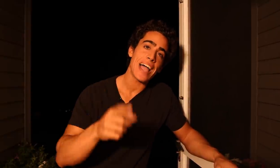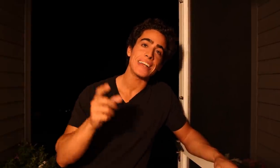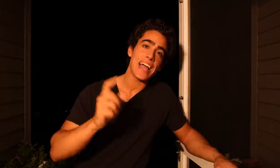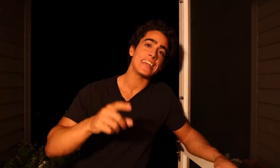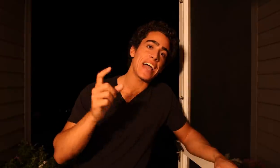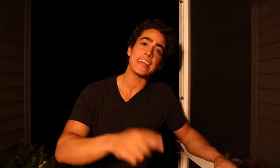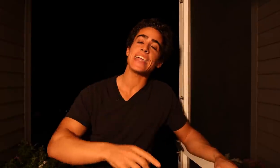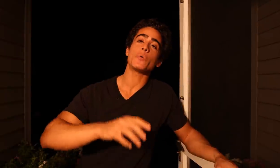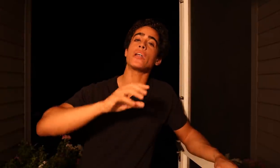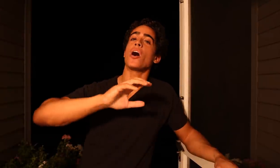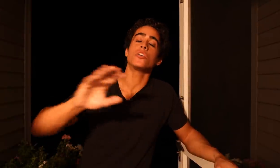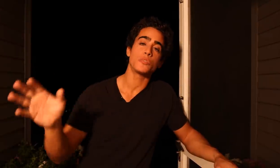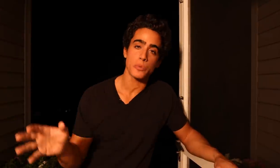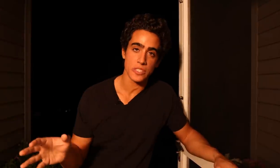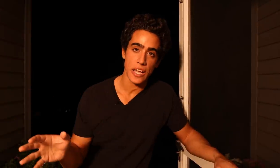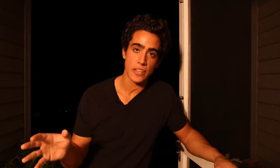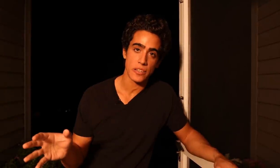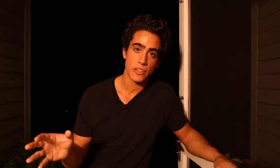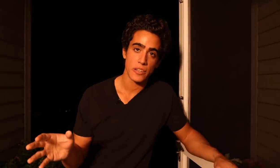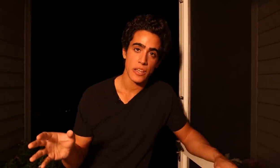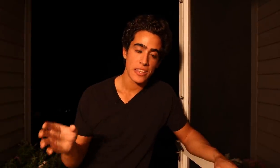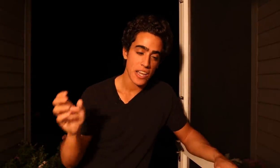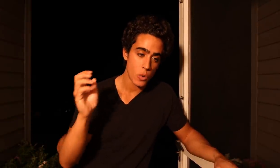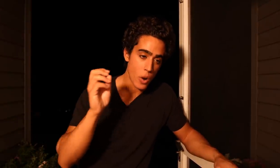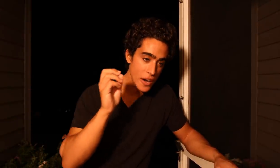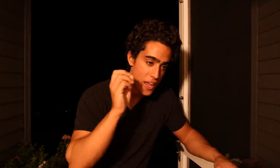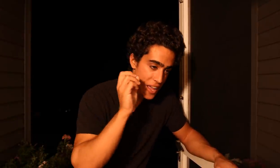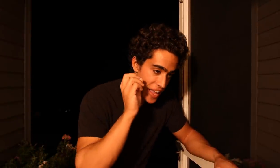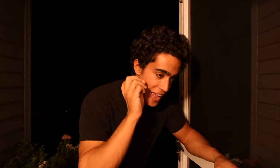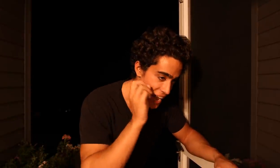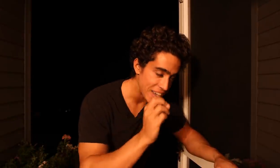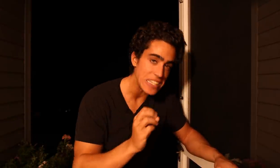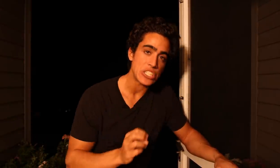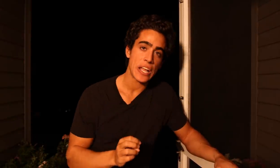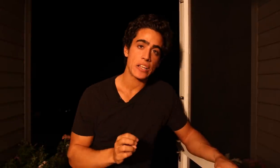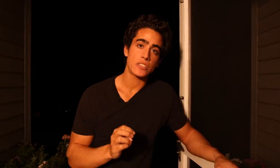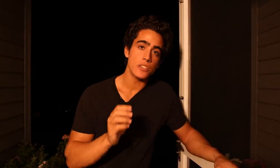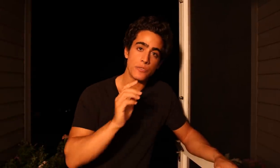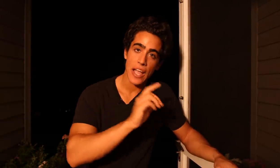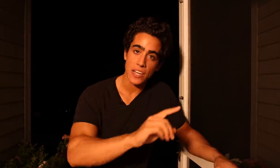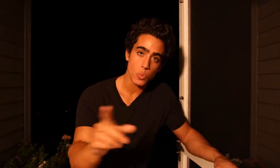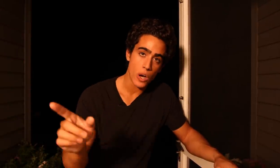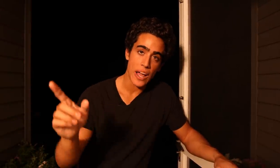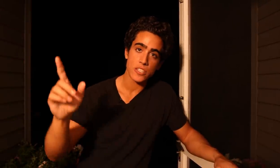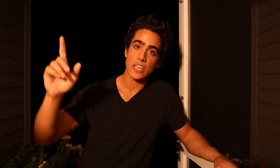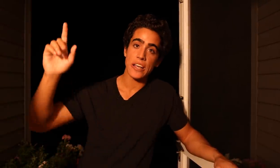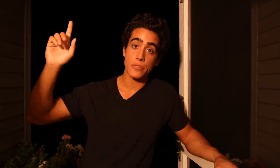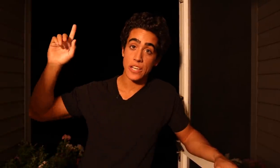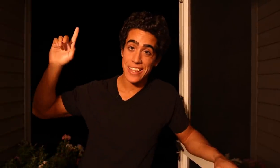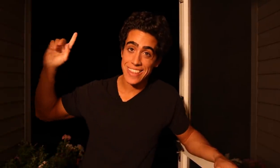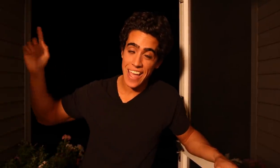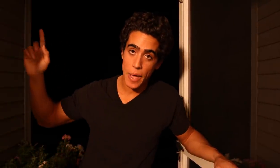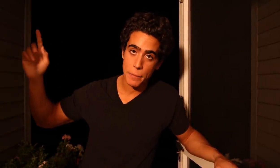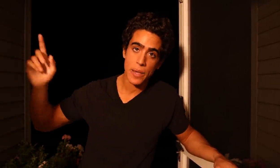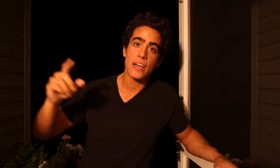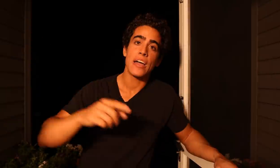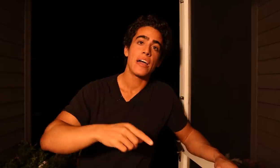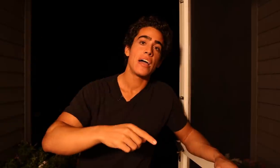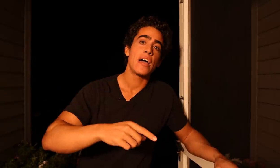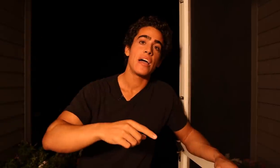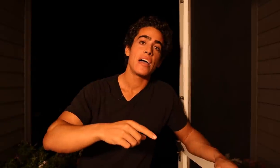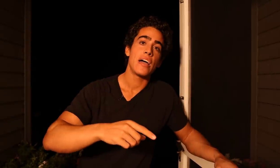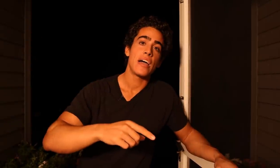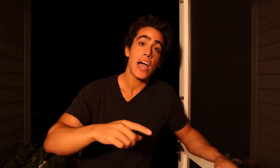.999 they want a hundred percent they don't want any chance of anyone outside of them